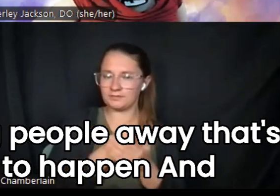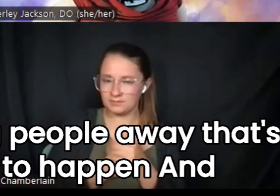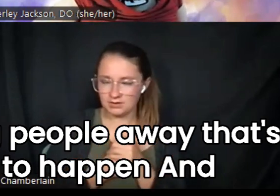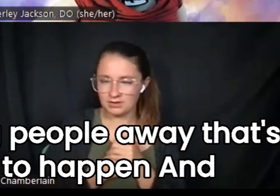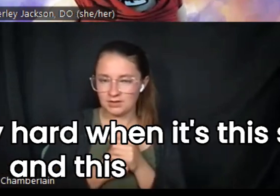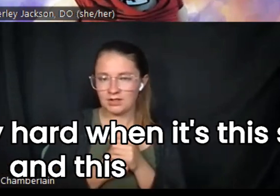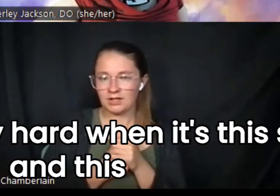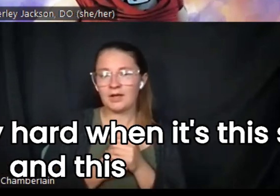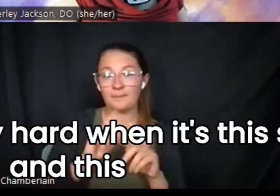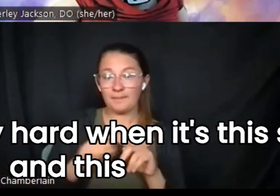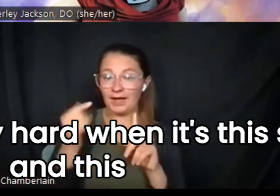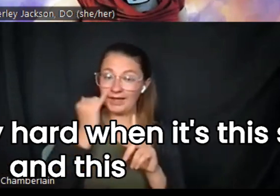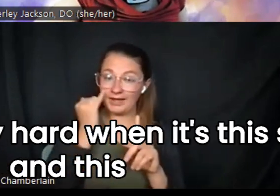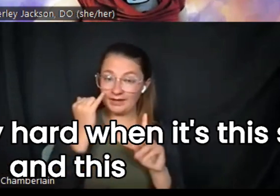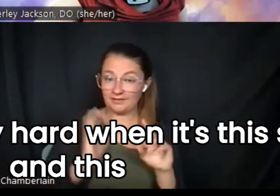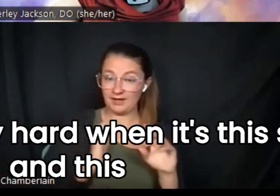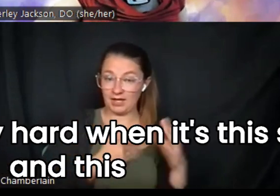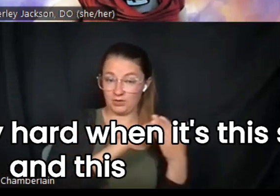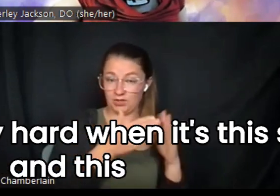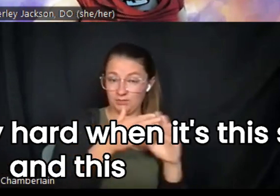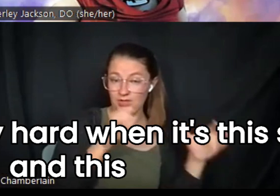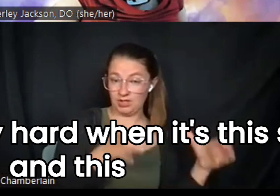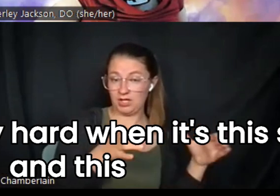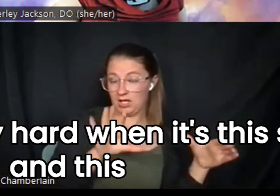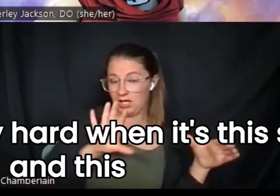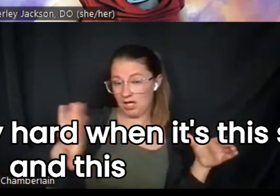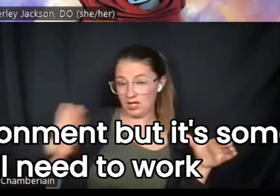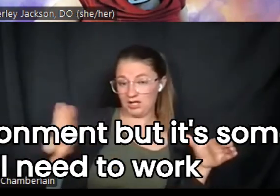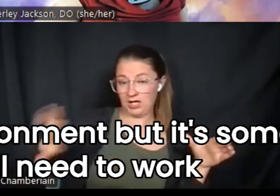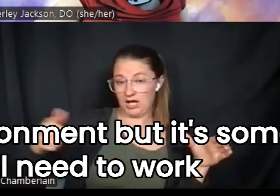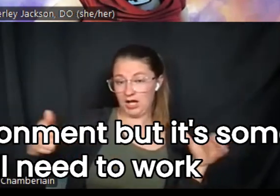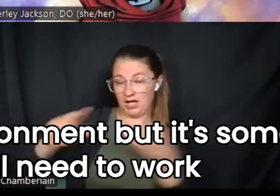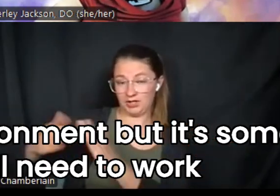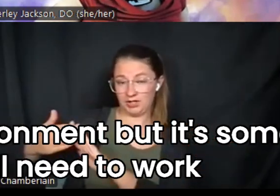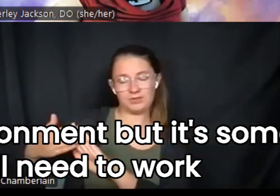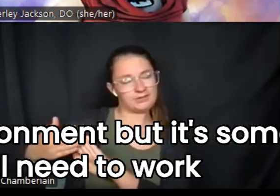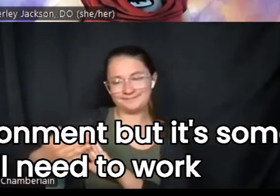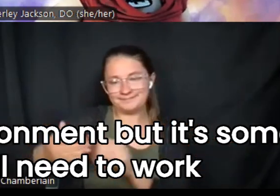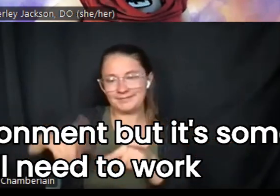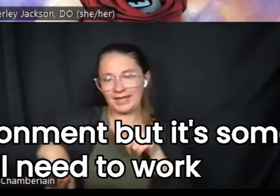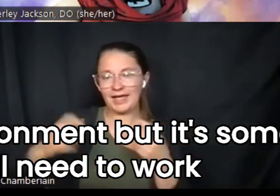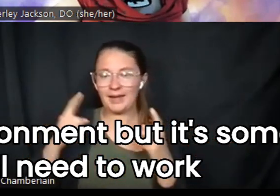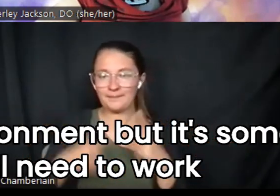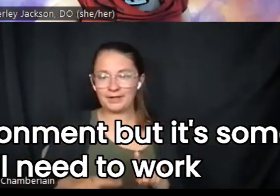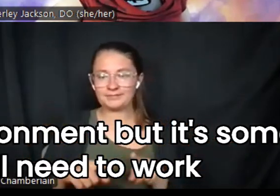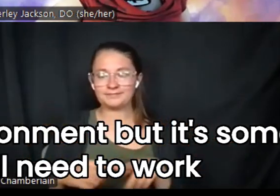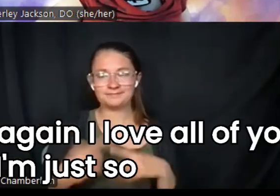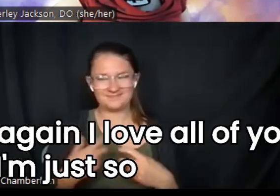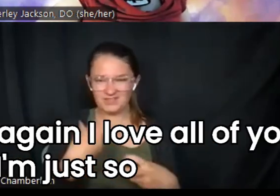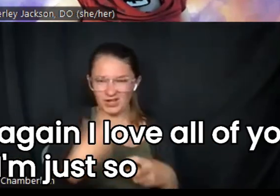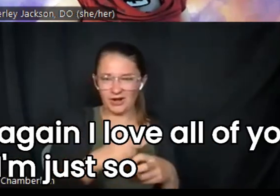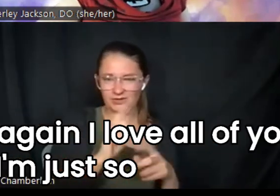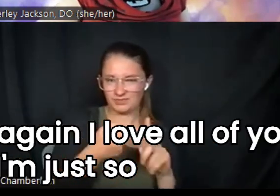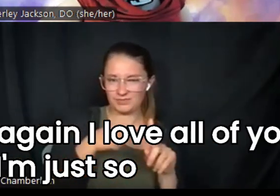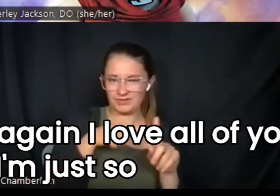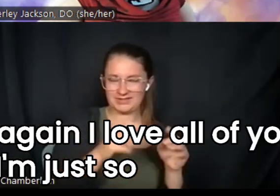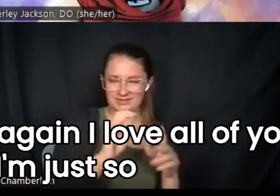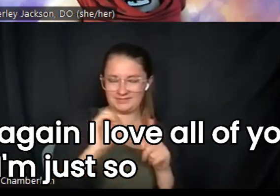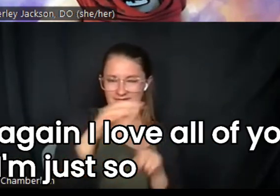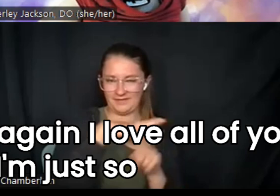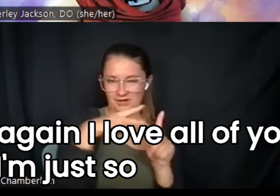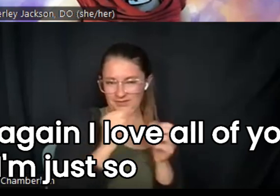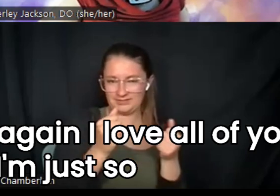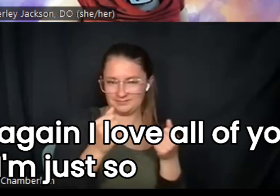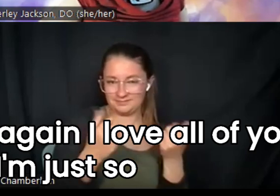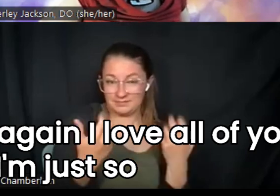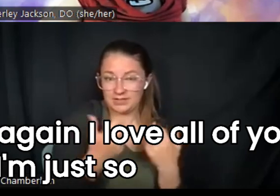going to happen. And I know it's really hard when it's this scary and this scary of an environment, but it's something we all need to work towards. And so again, I